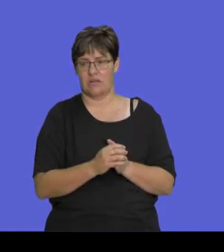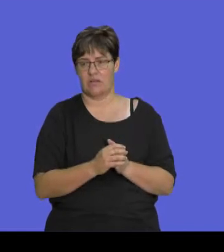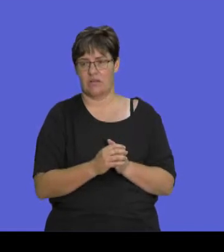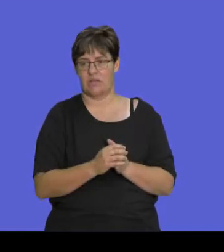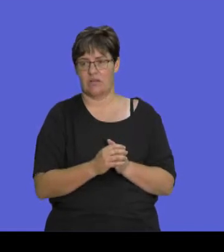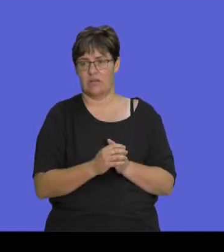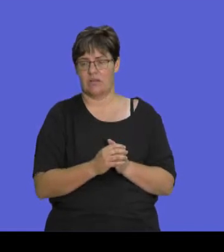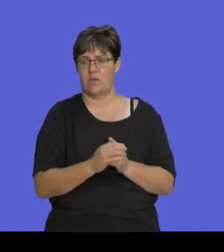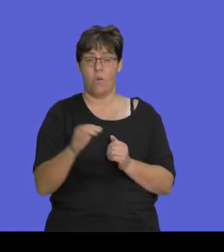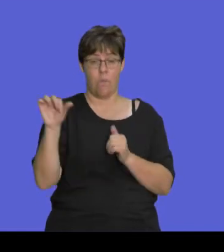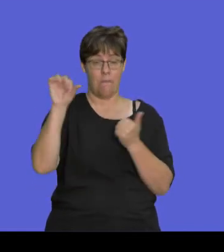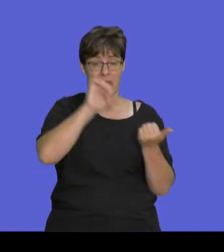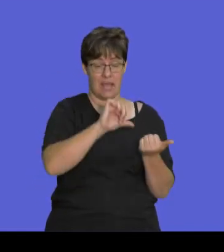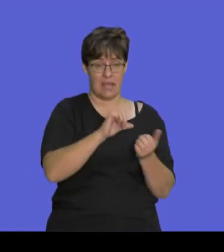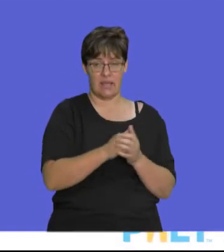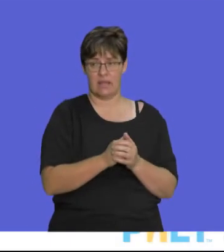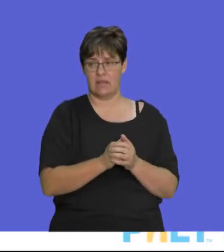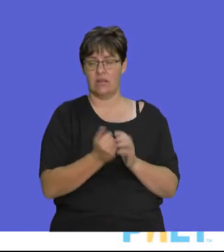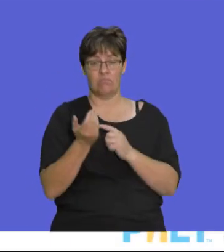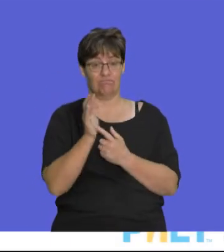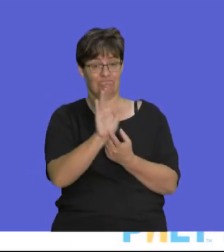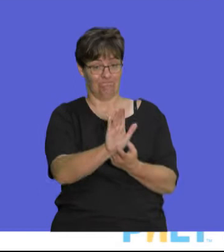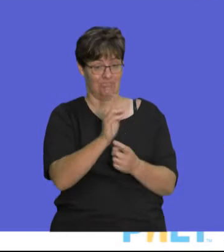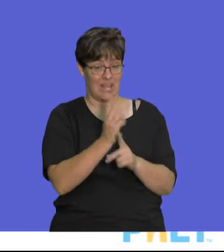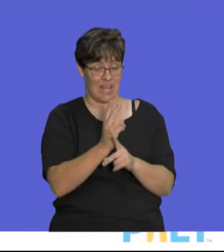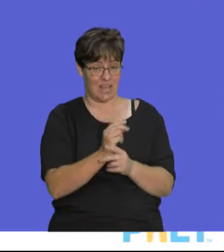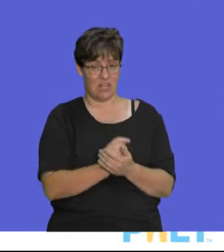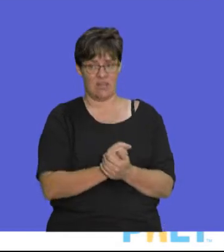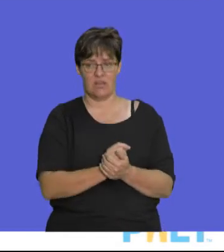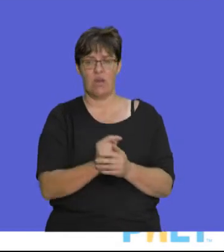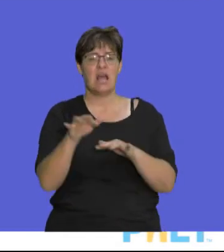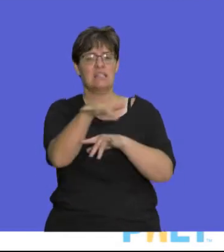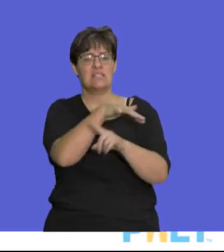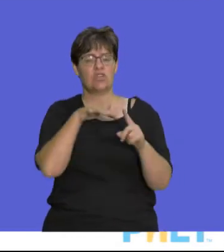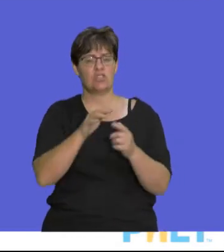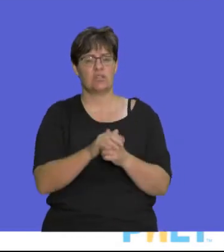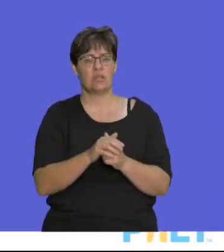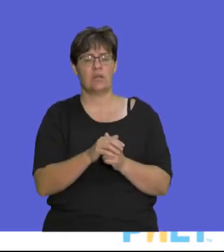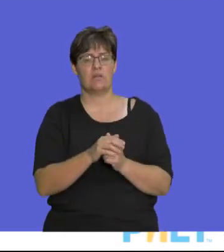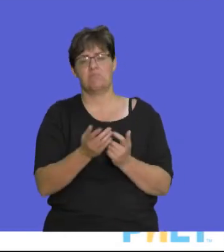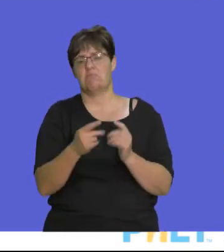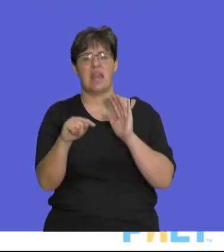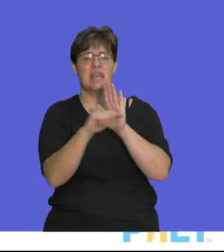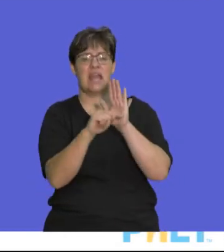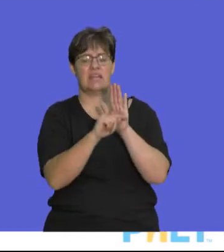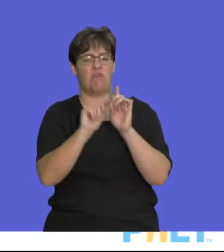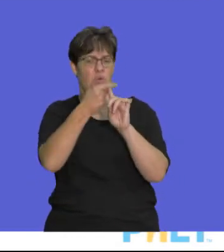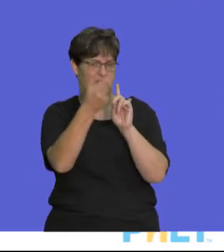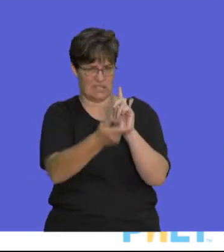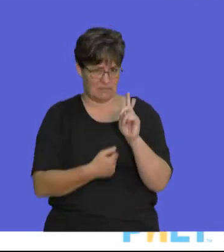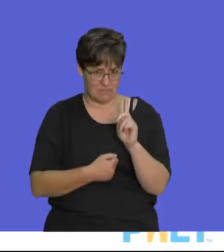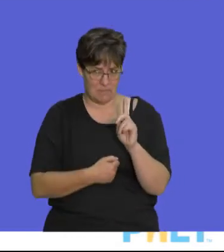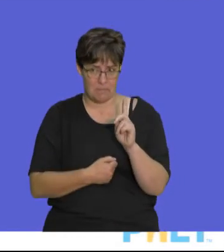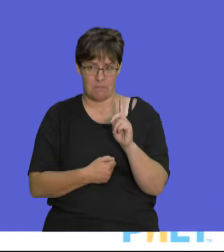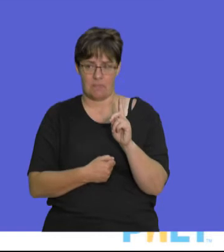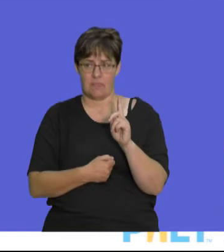Now, if we can quickly go back to our demonstration, we would have a situation whereby let's use a